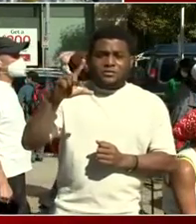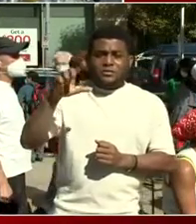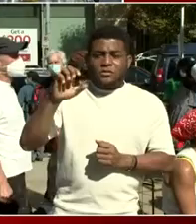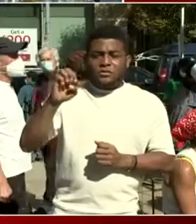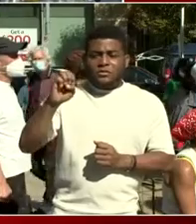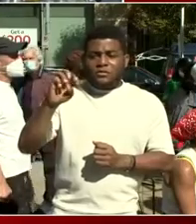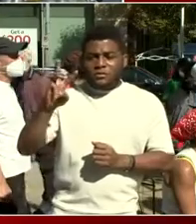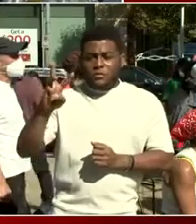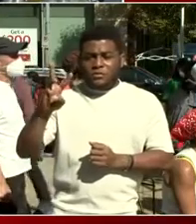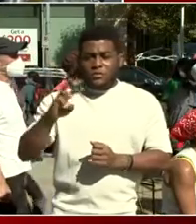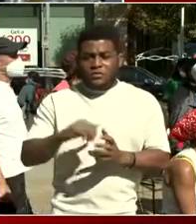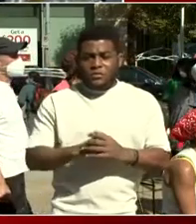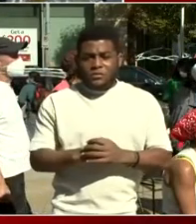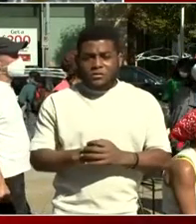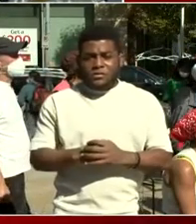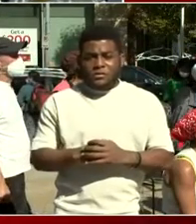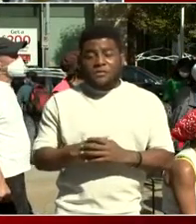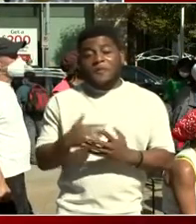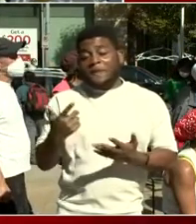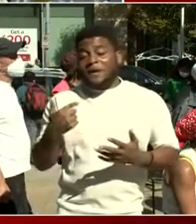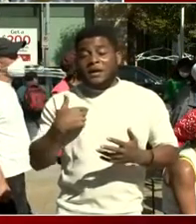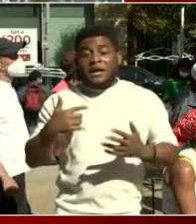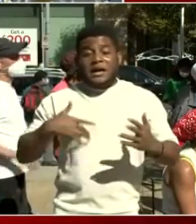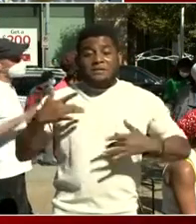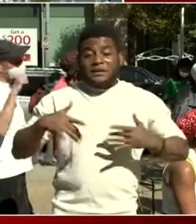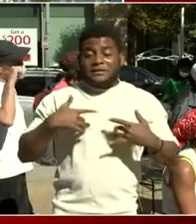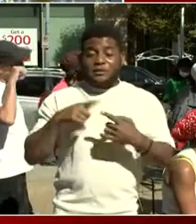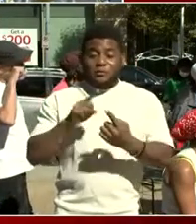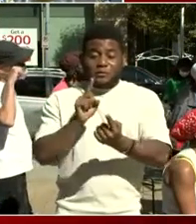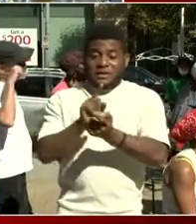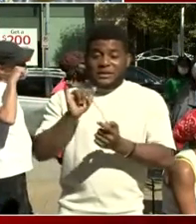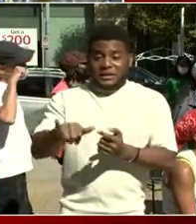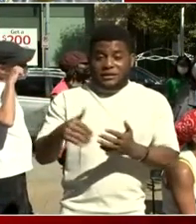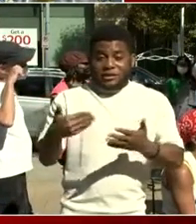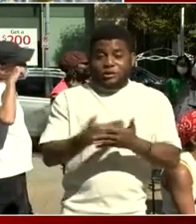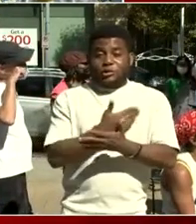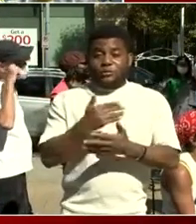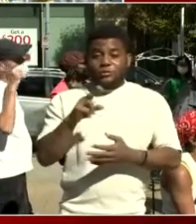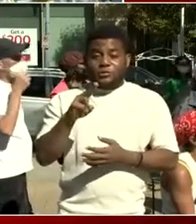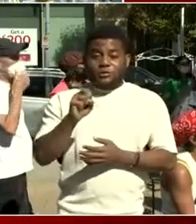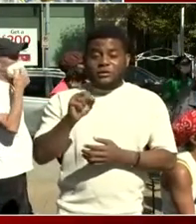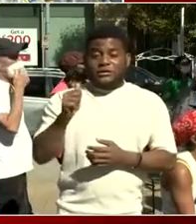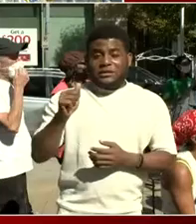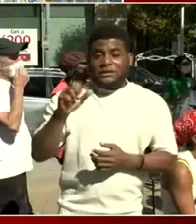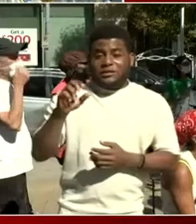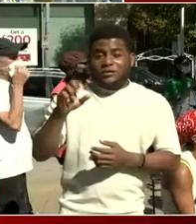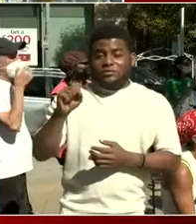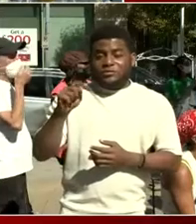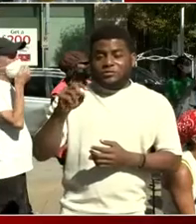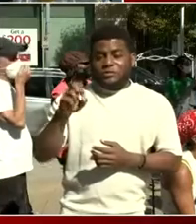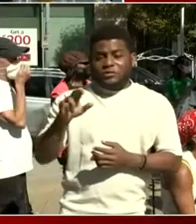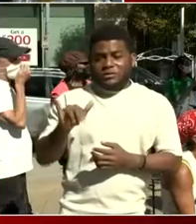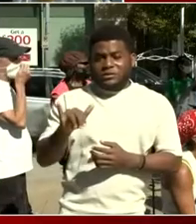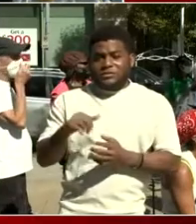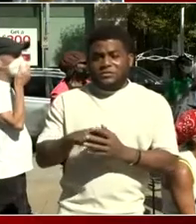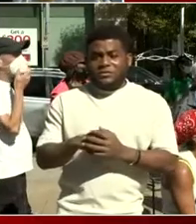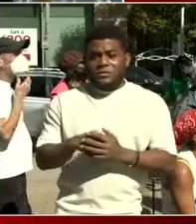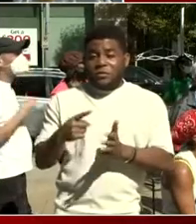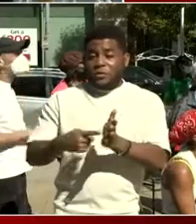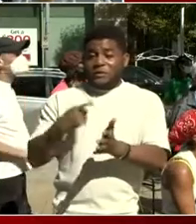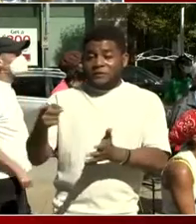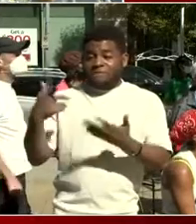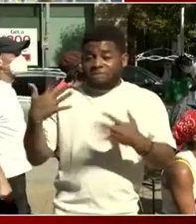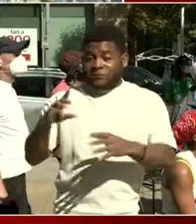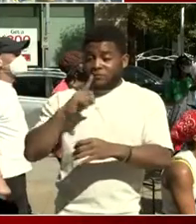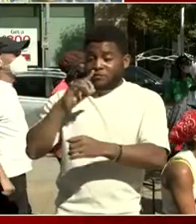the new U.S. attorney when confirmed. And I understand that process is moving. I think that's a good thing, to have some